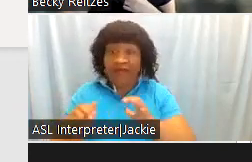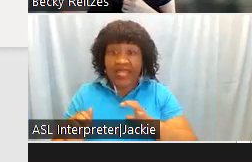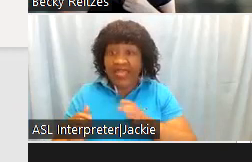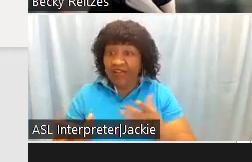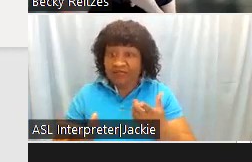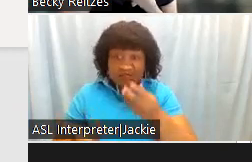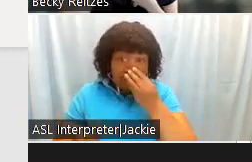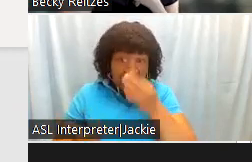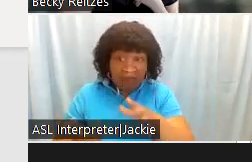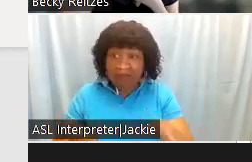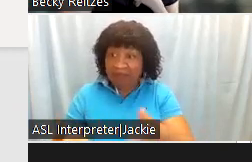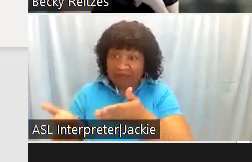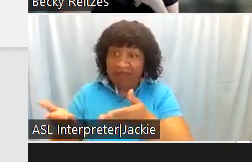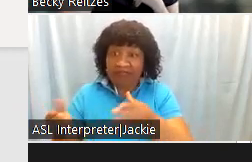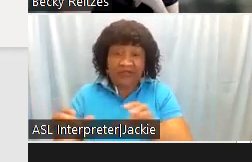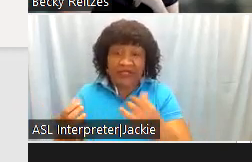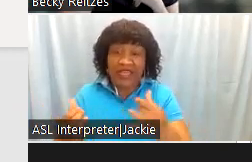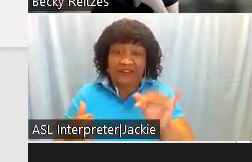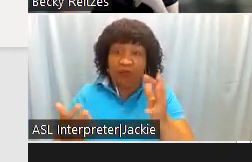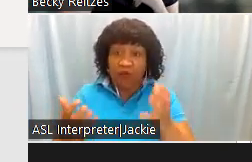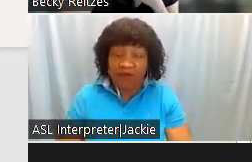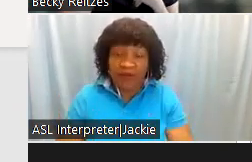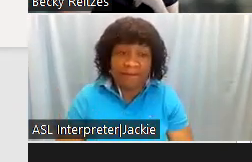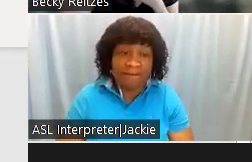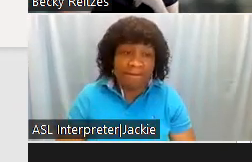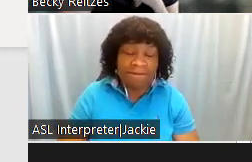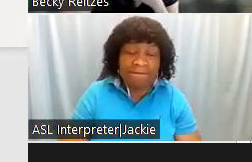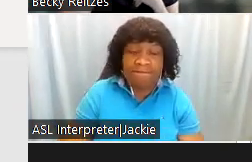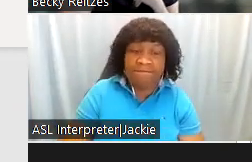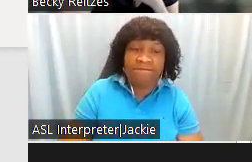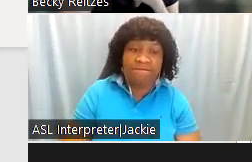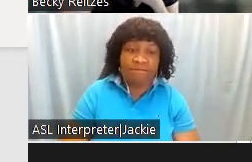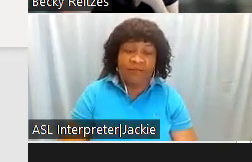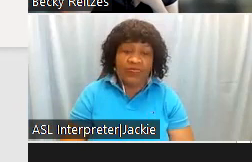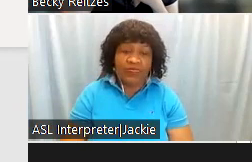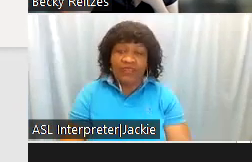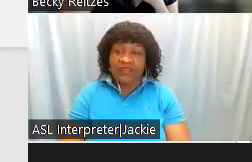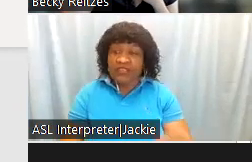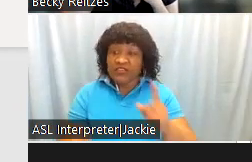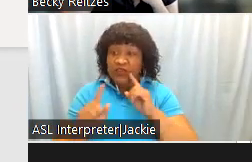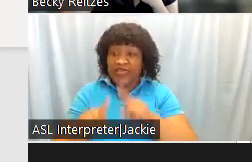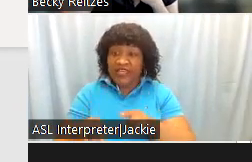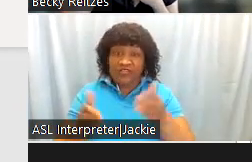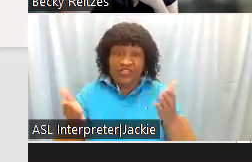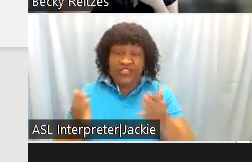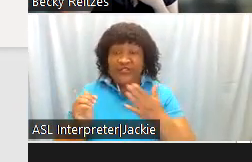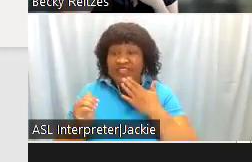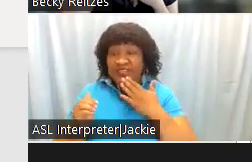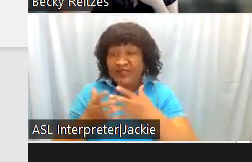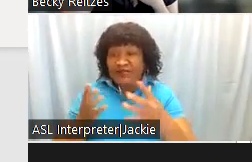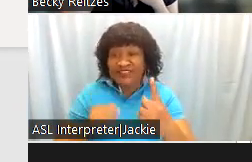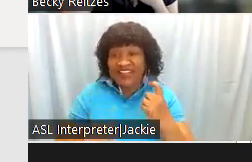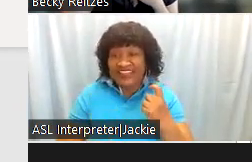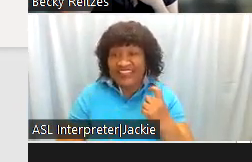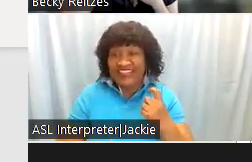You can multitask. All right. And then the answer to your question, and thank you so much for asking,